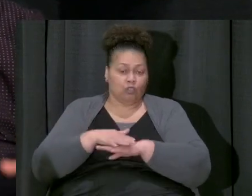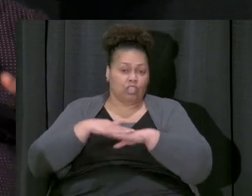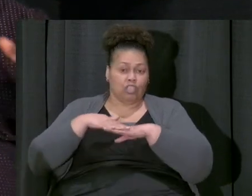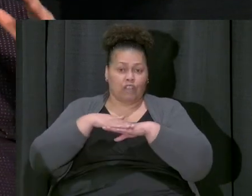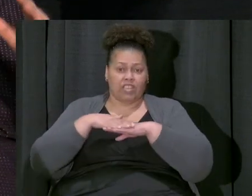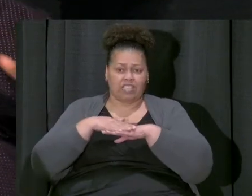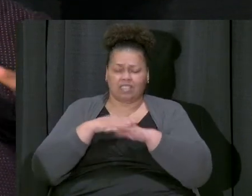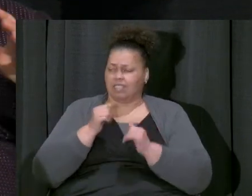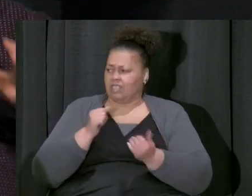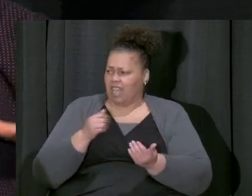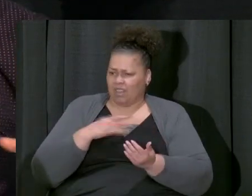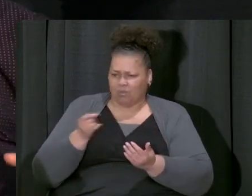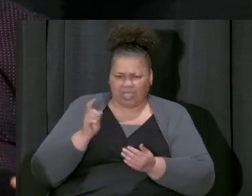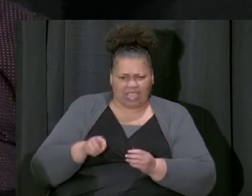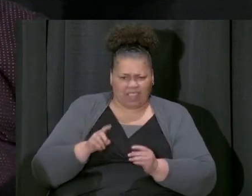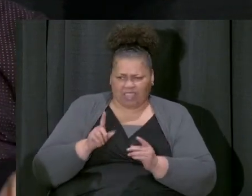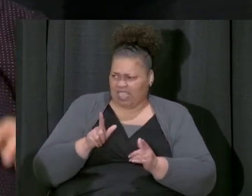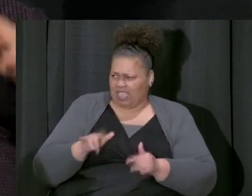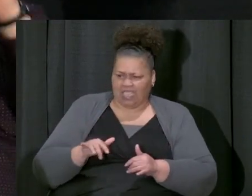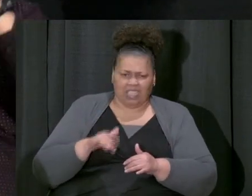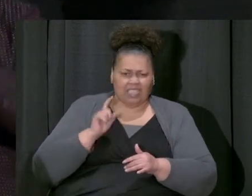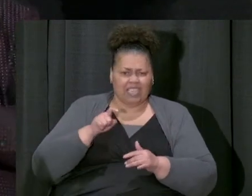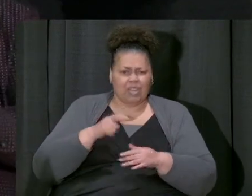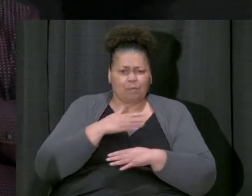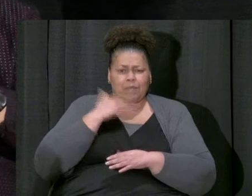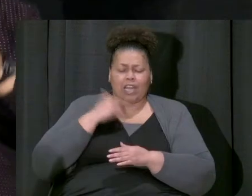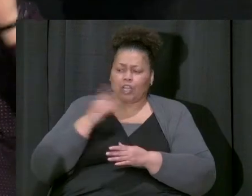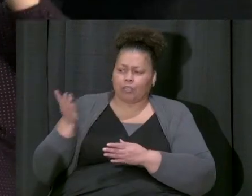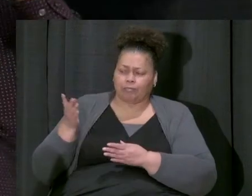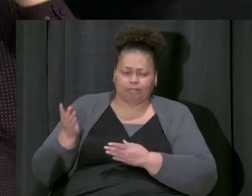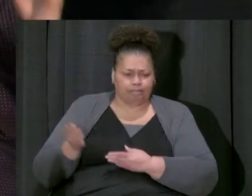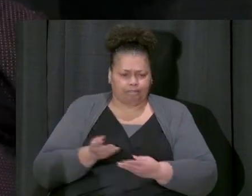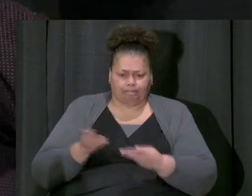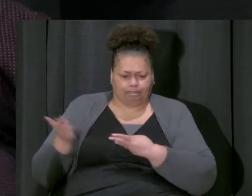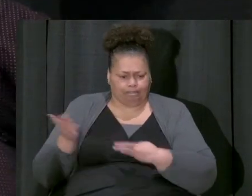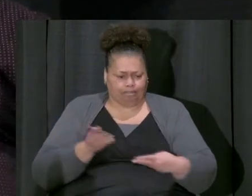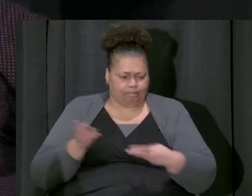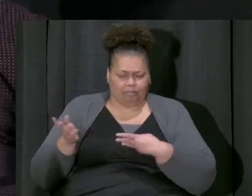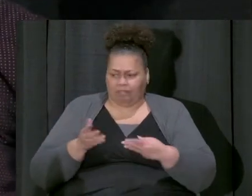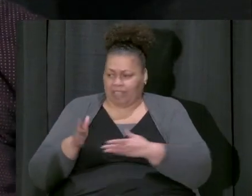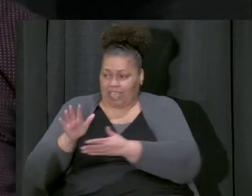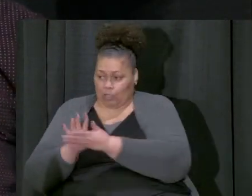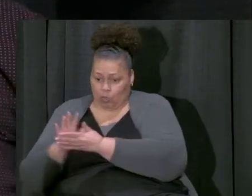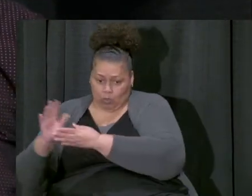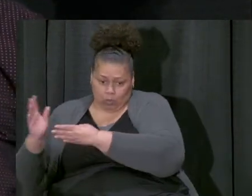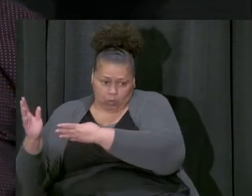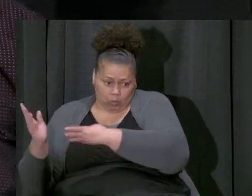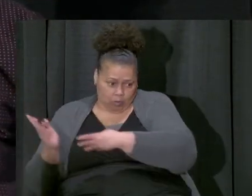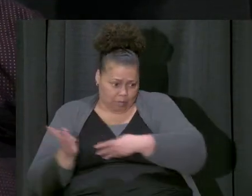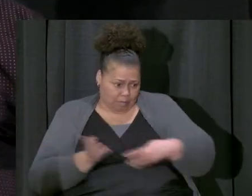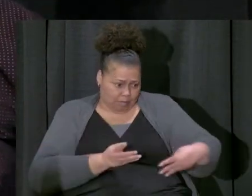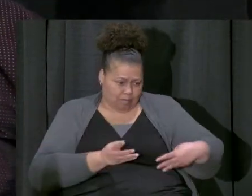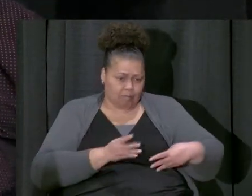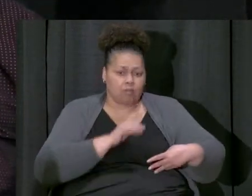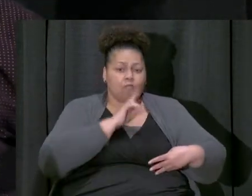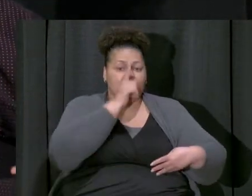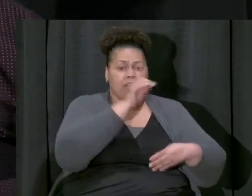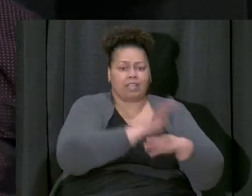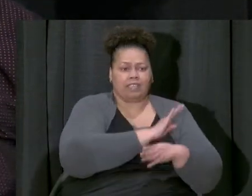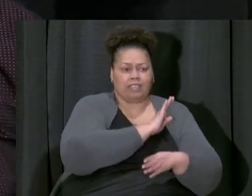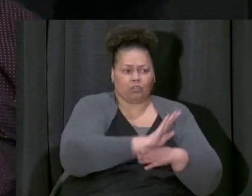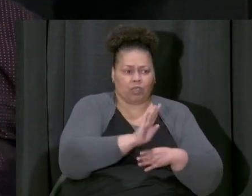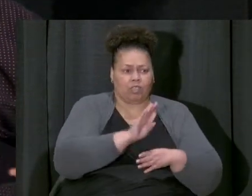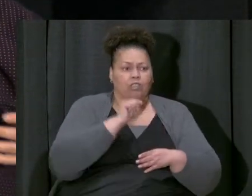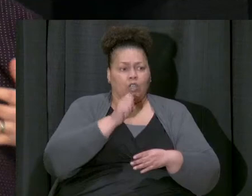need a better pipeline of academia to real industry so that we can take these